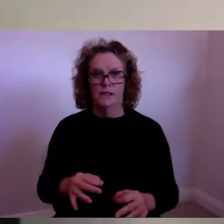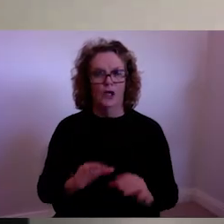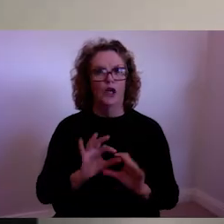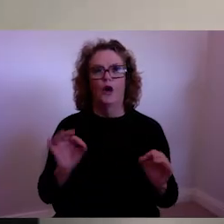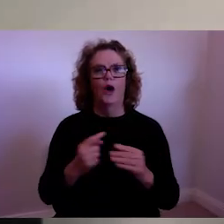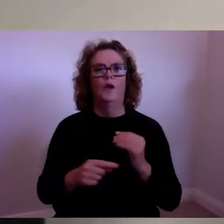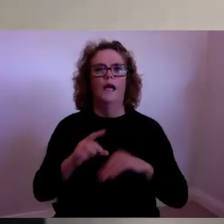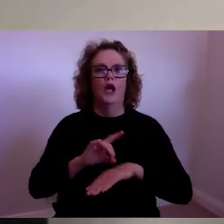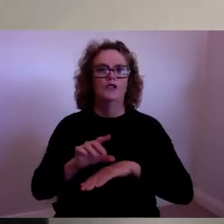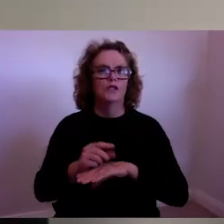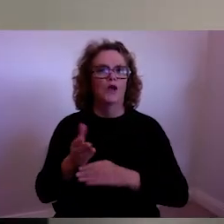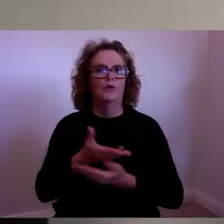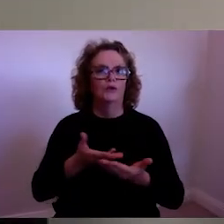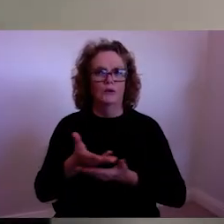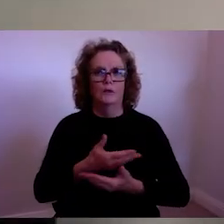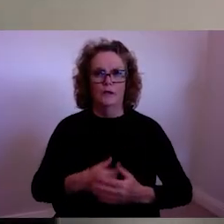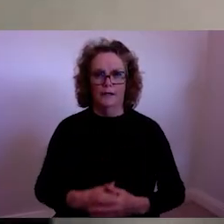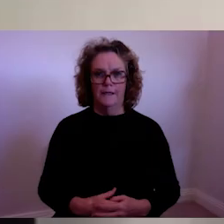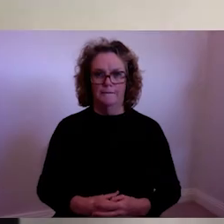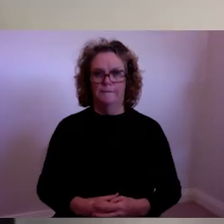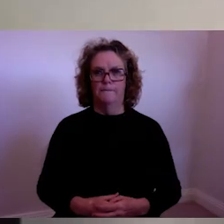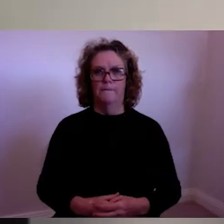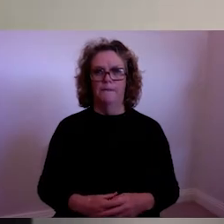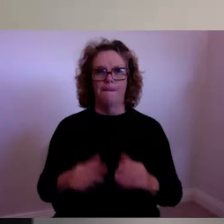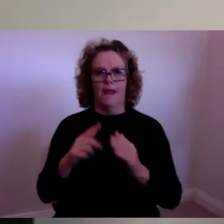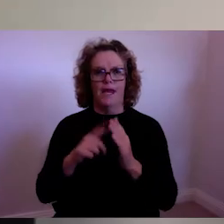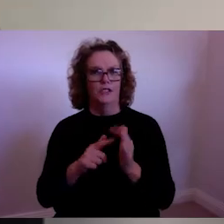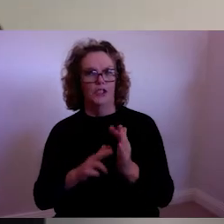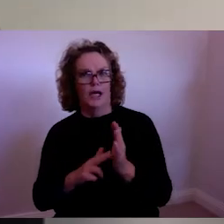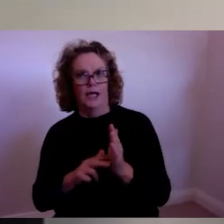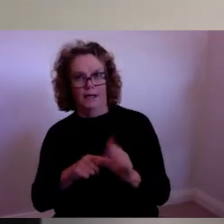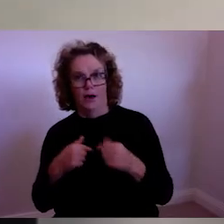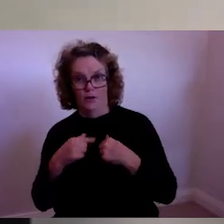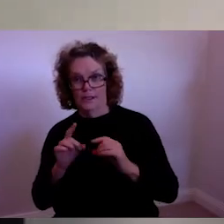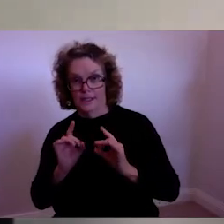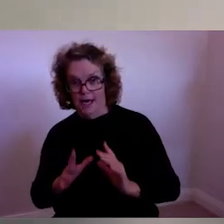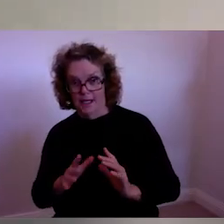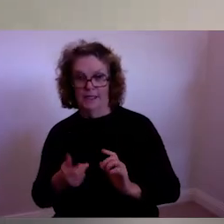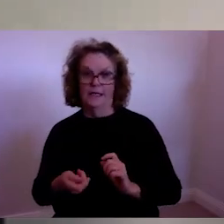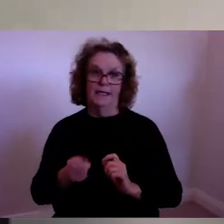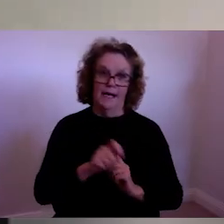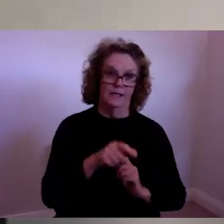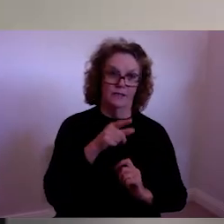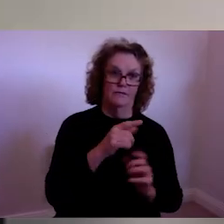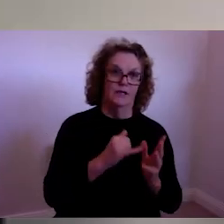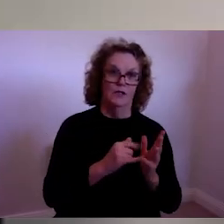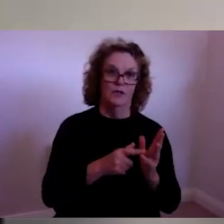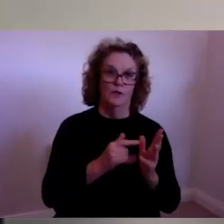Yeah, I'm going to share this answer with you, Susan. But if I just start and I'll hand over to you, I think